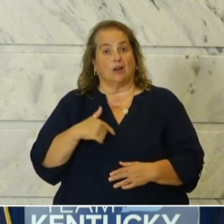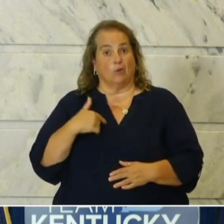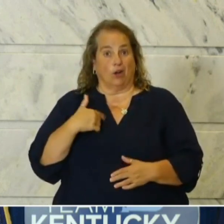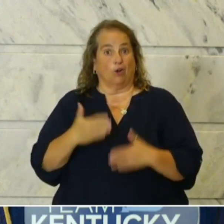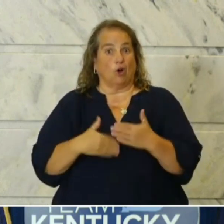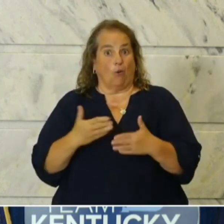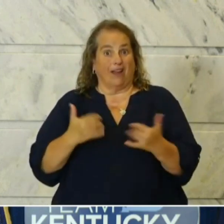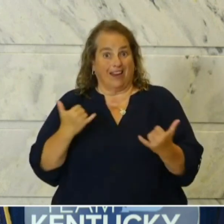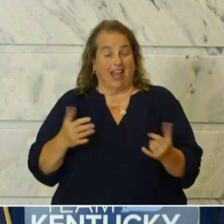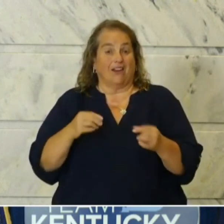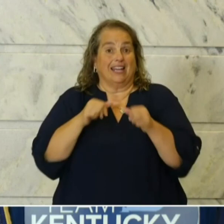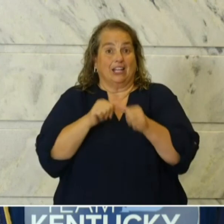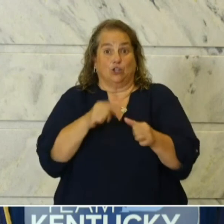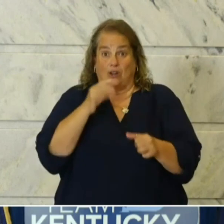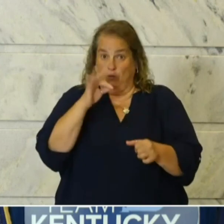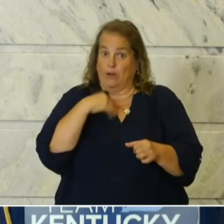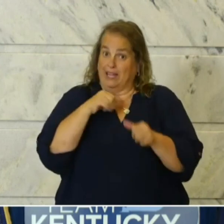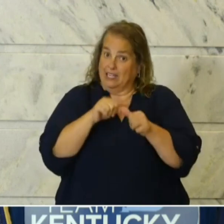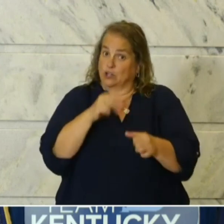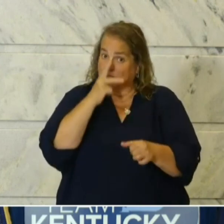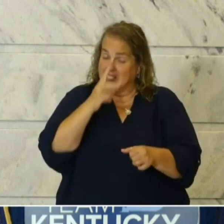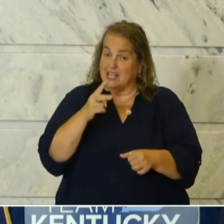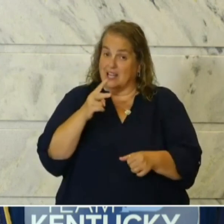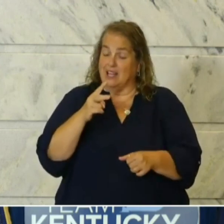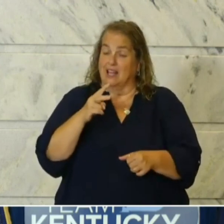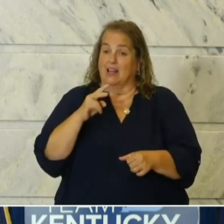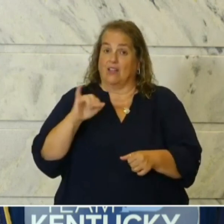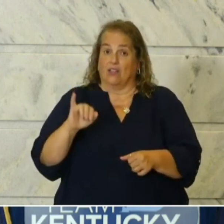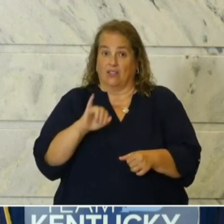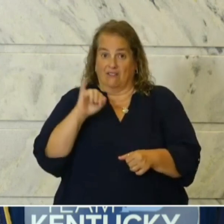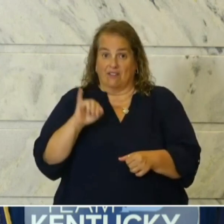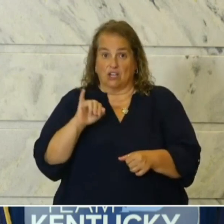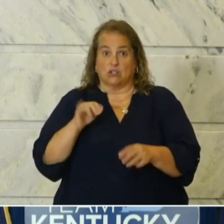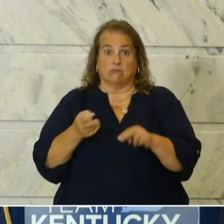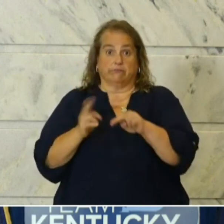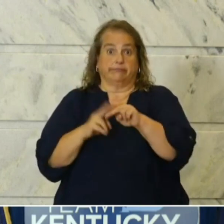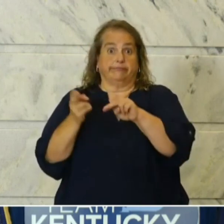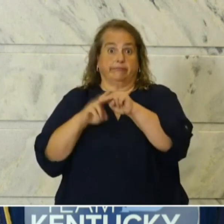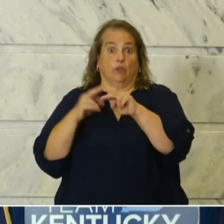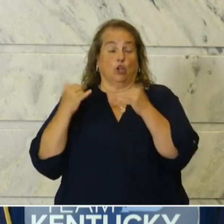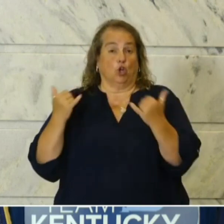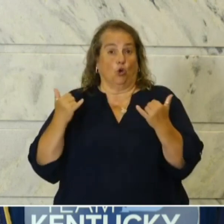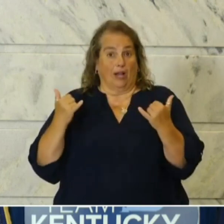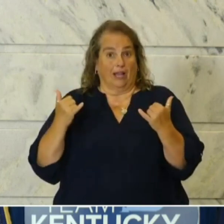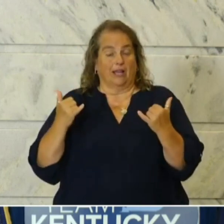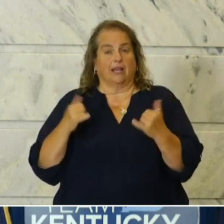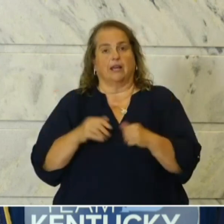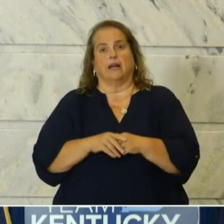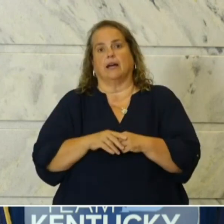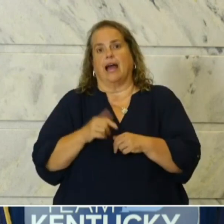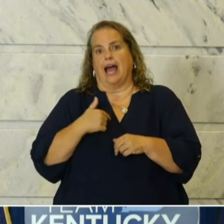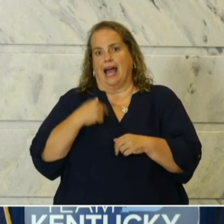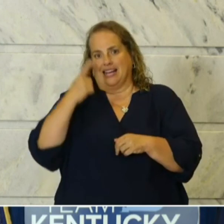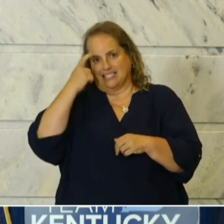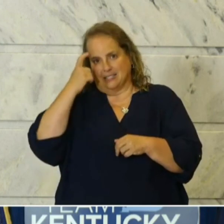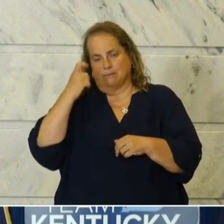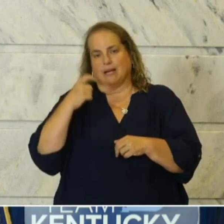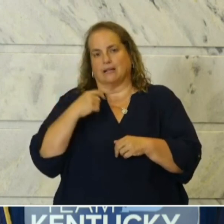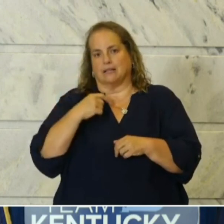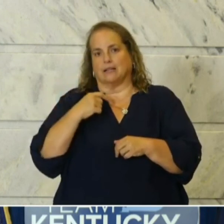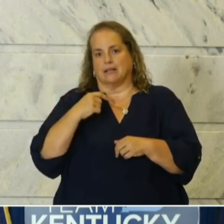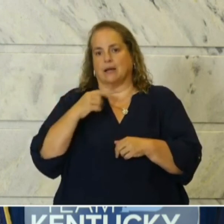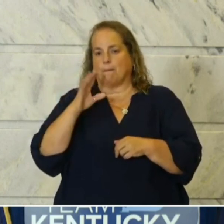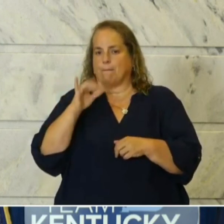if we continue to see the virus, the infection at the level that it's at currently, I suspect by